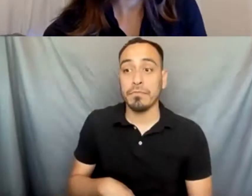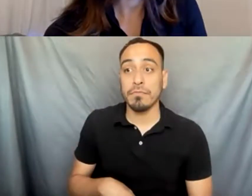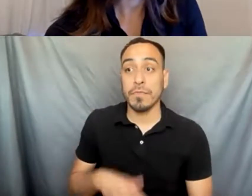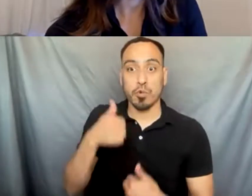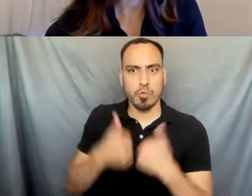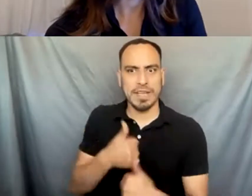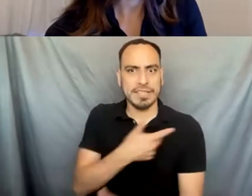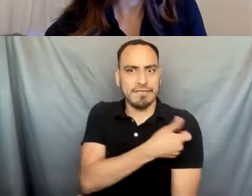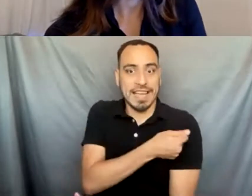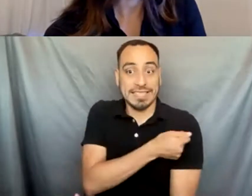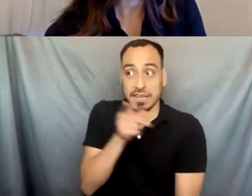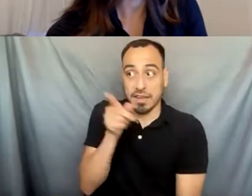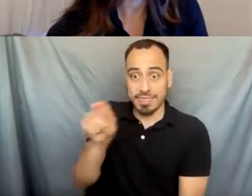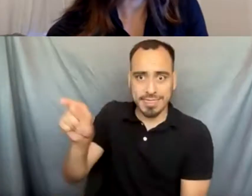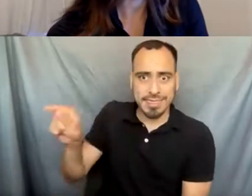received, so that